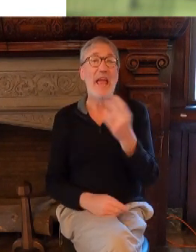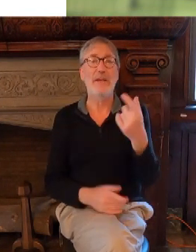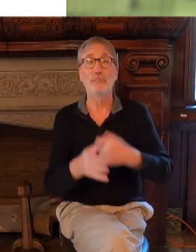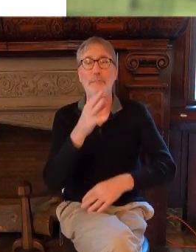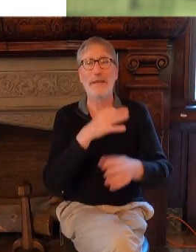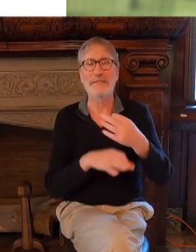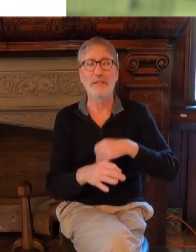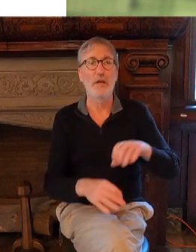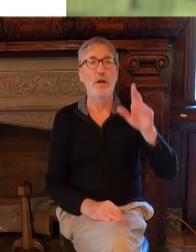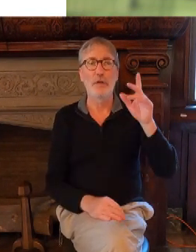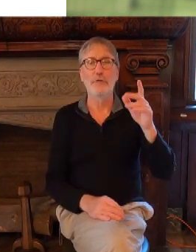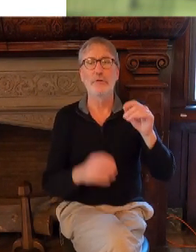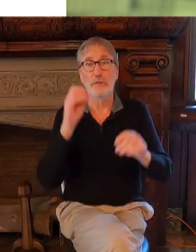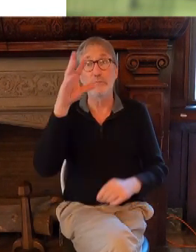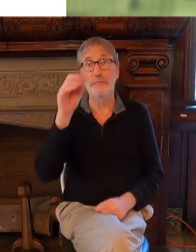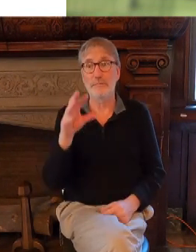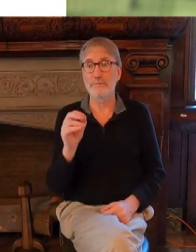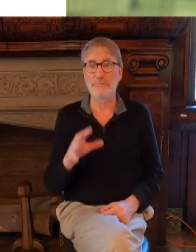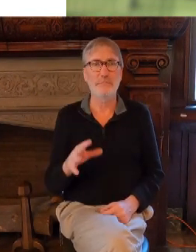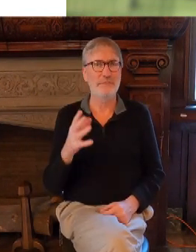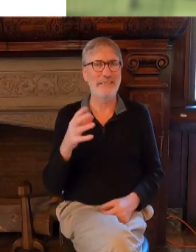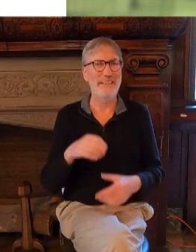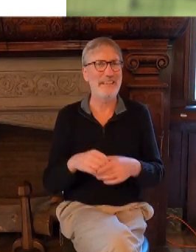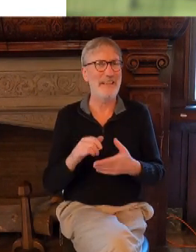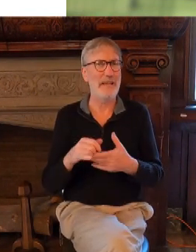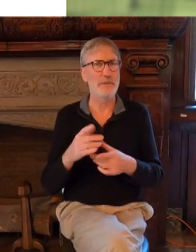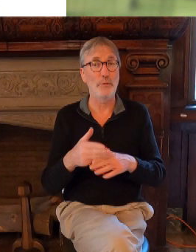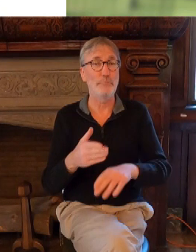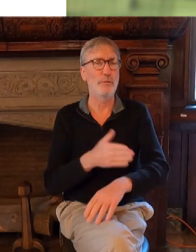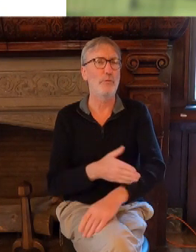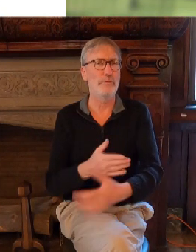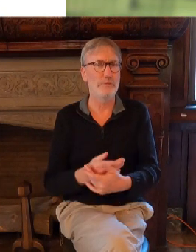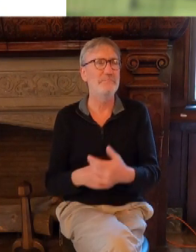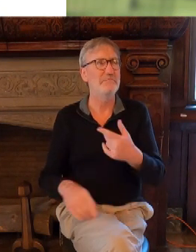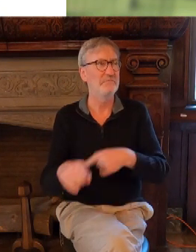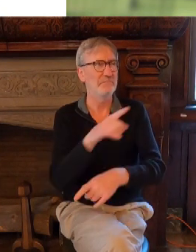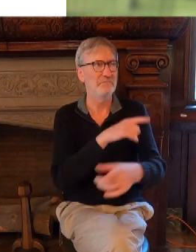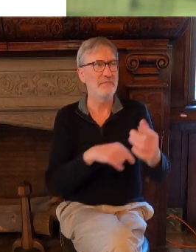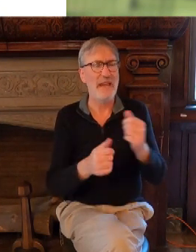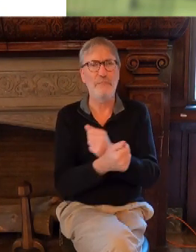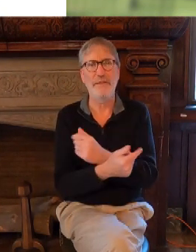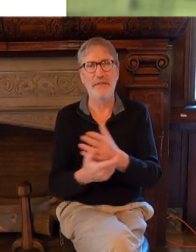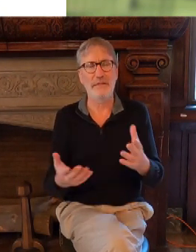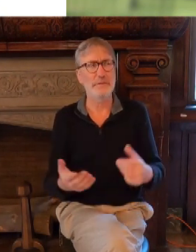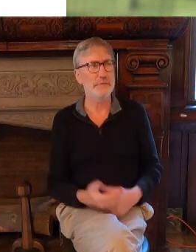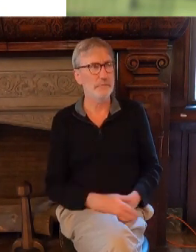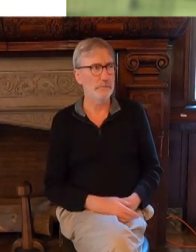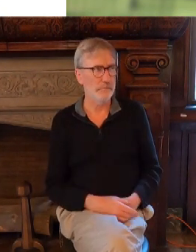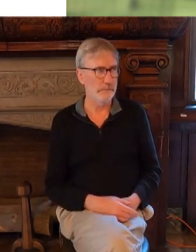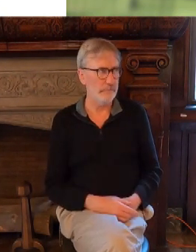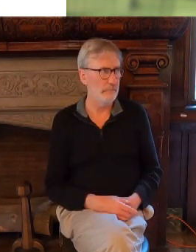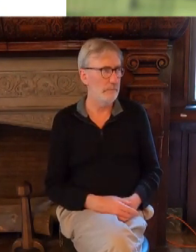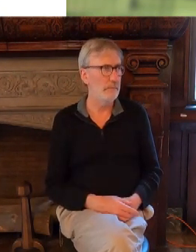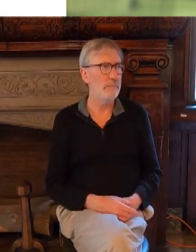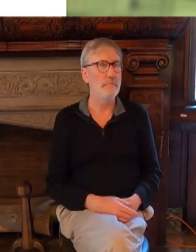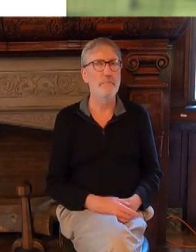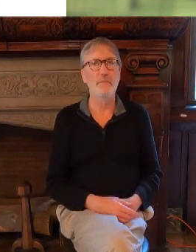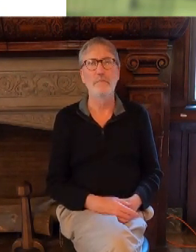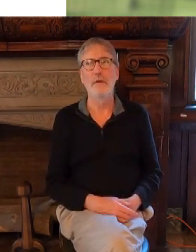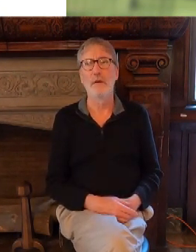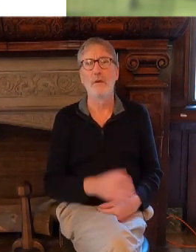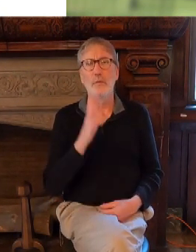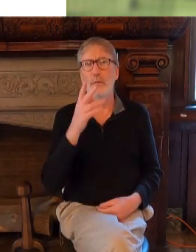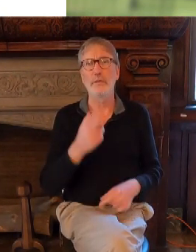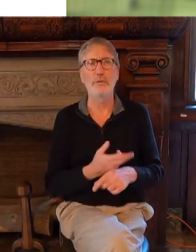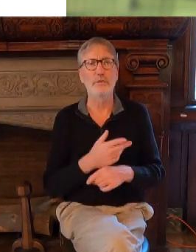signal infrastructure and the transit facilities to improve mobility throughout the corridor. We plan to accomplish this with the use of those